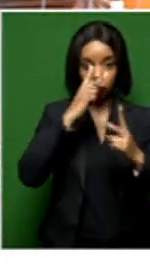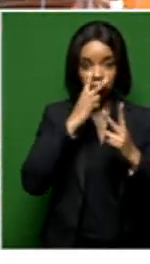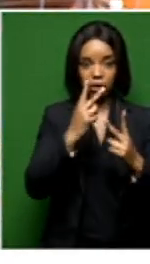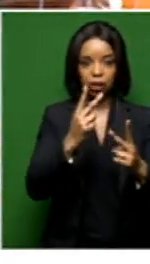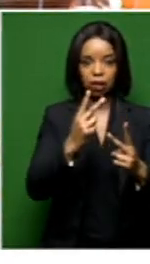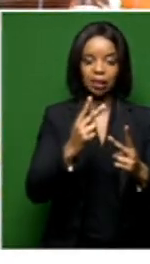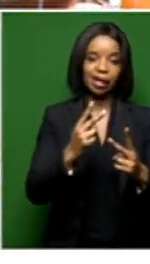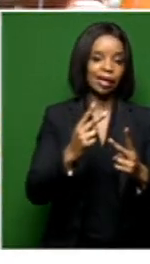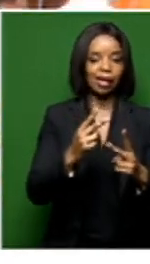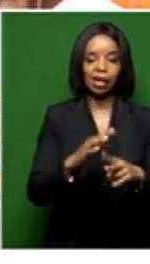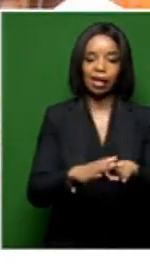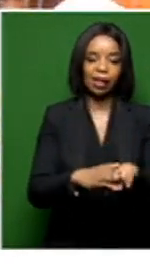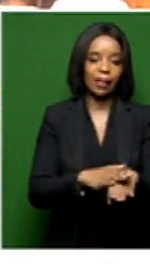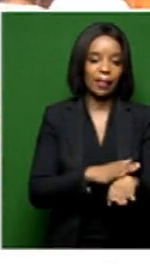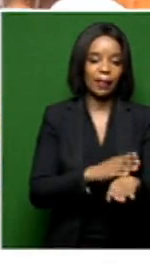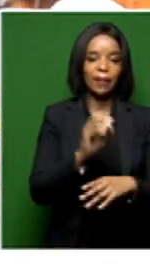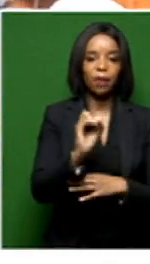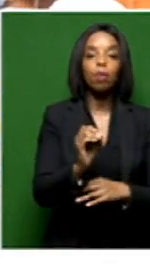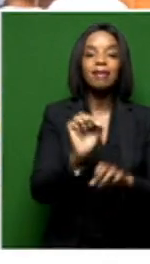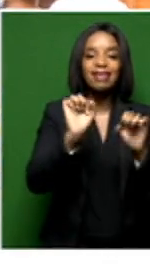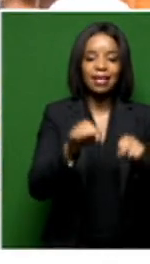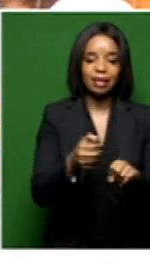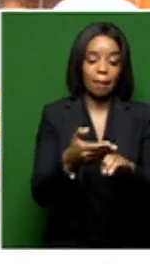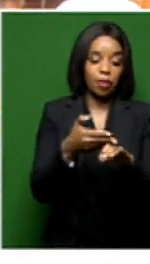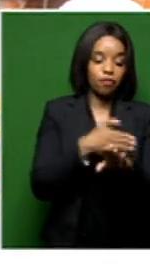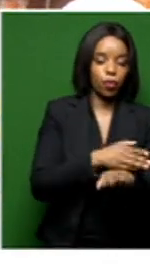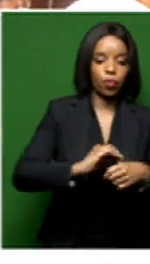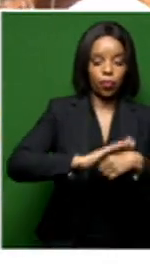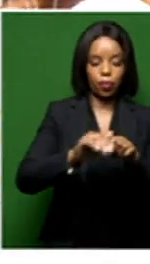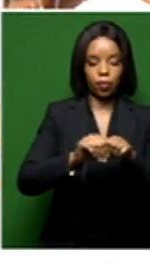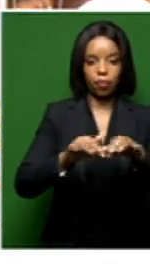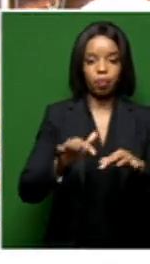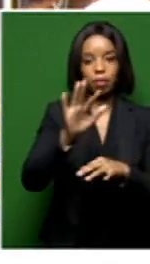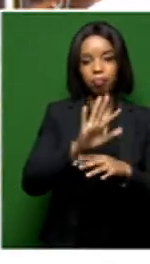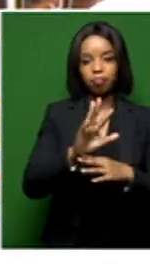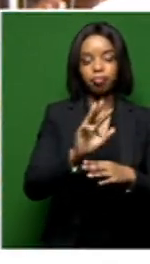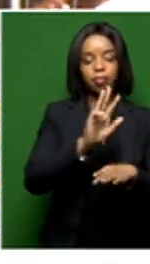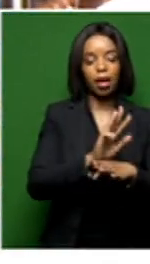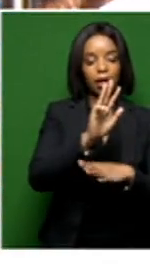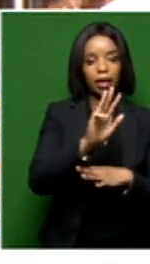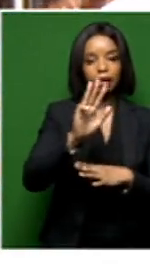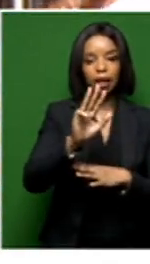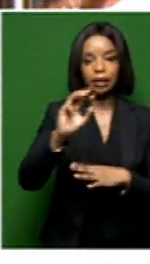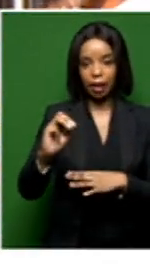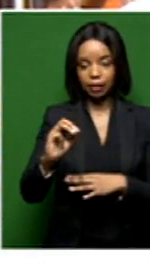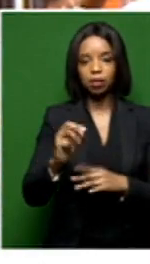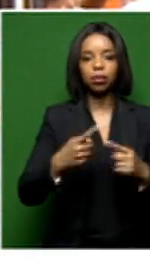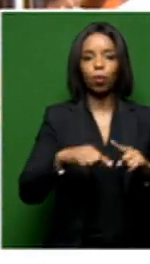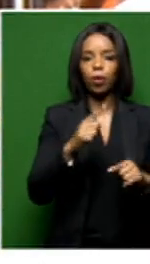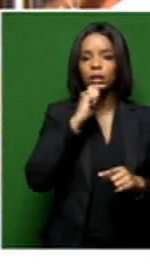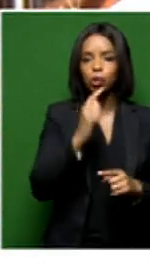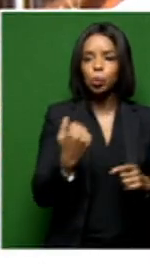and I mean, if prior COVID-19, in terms of our 1990, we were really far